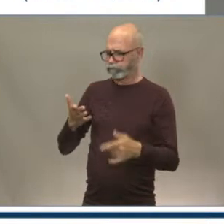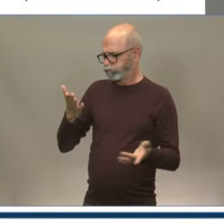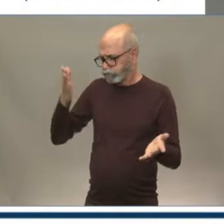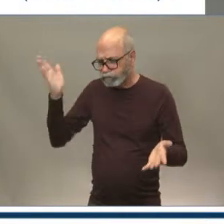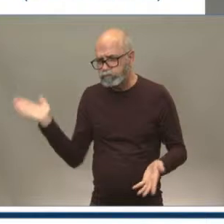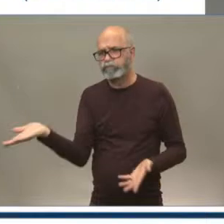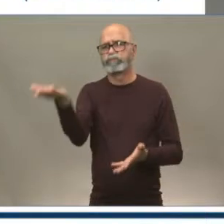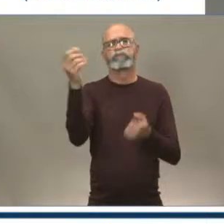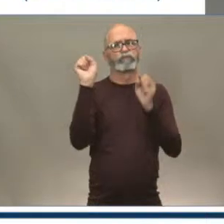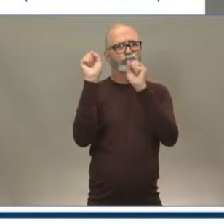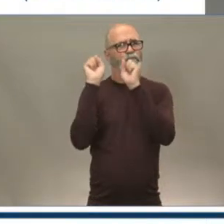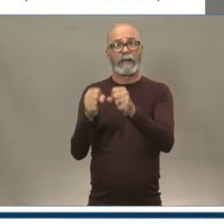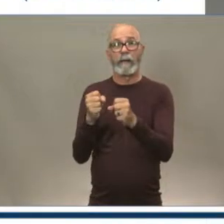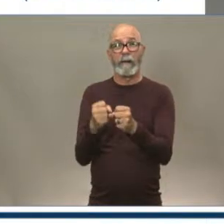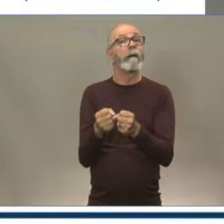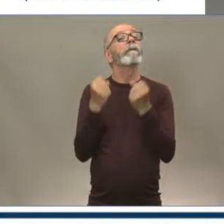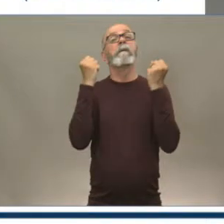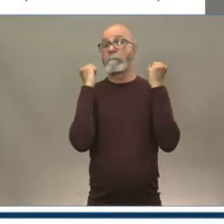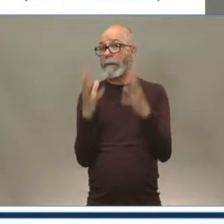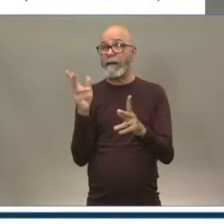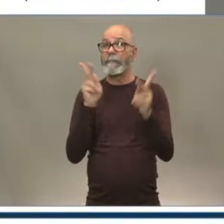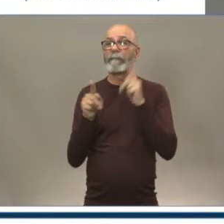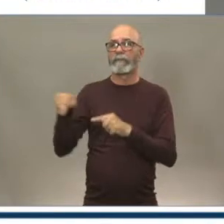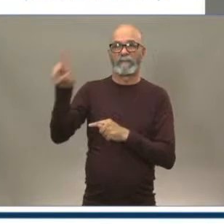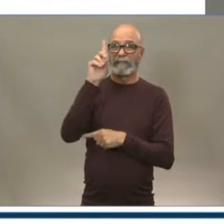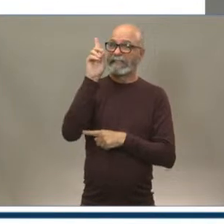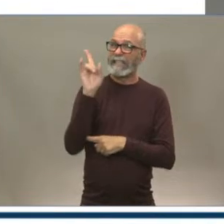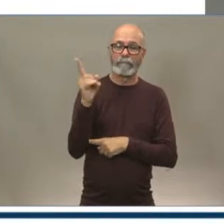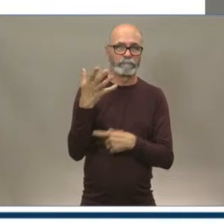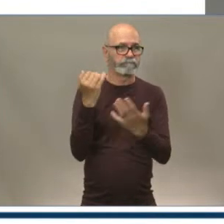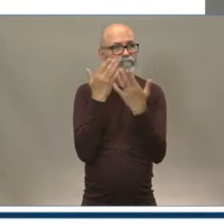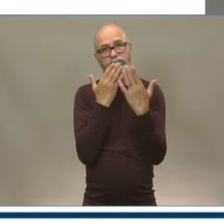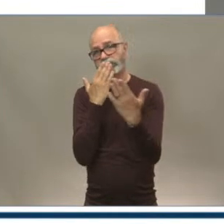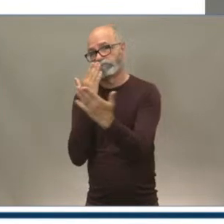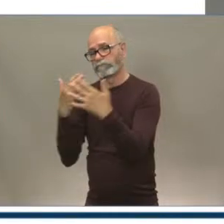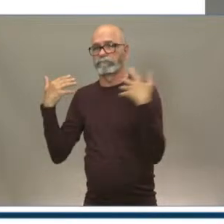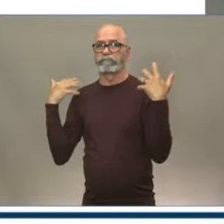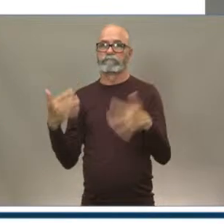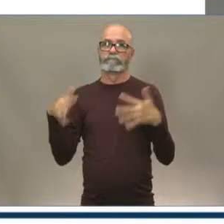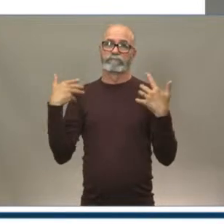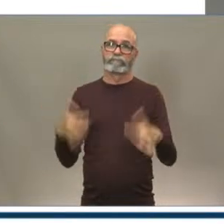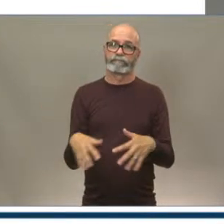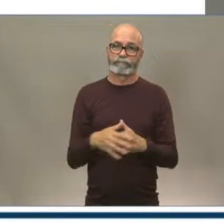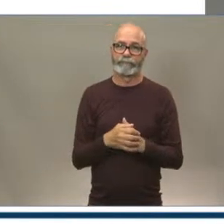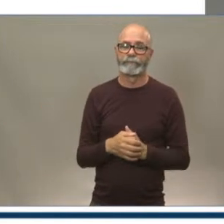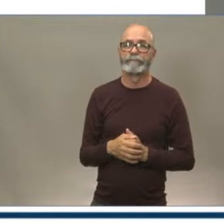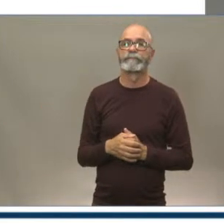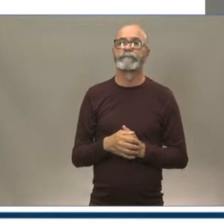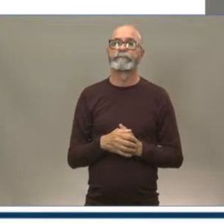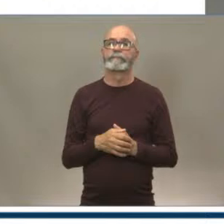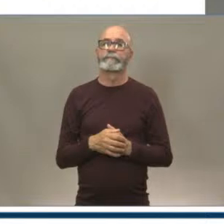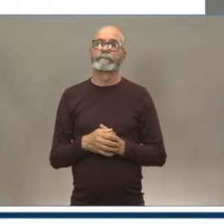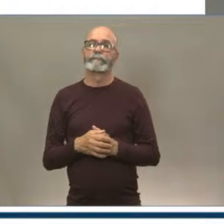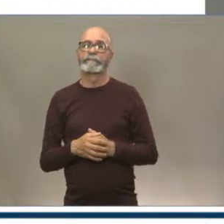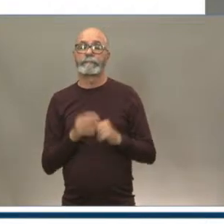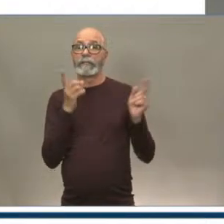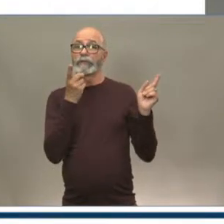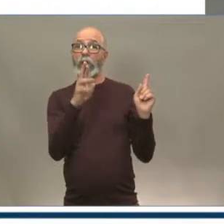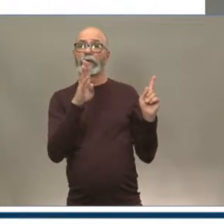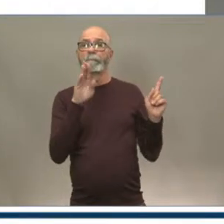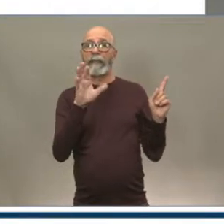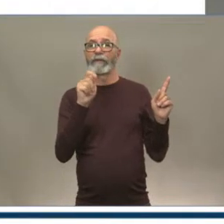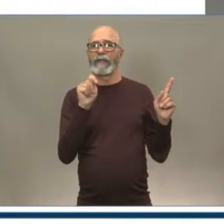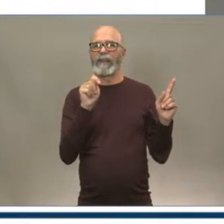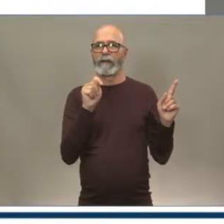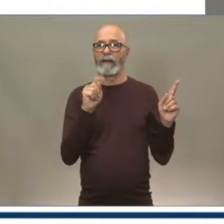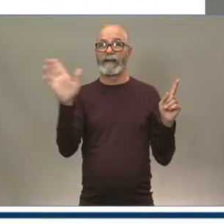have stepped up, and I thank them for that. It's become somewhat of a movement, to use Dr. Barrett's words, about this pop-up testing,